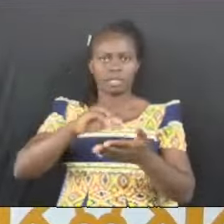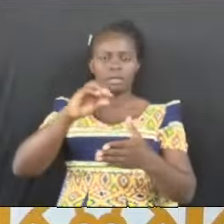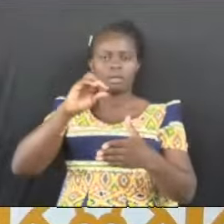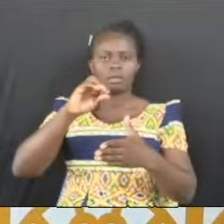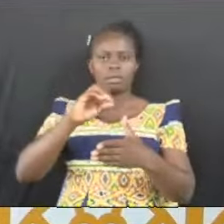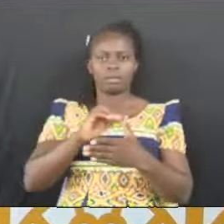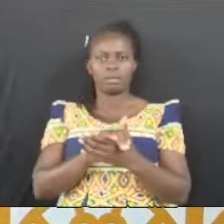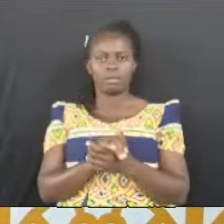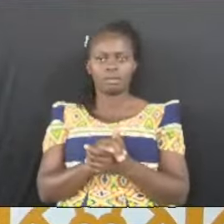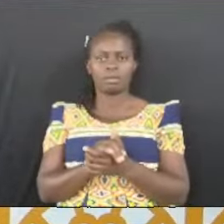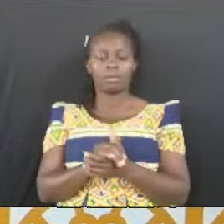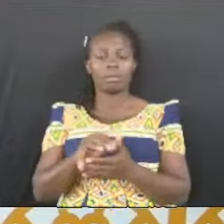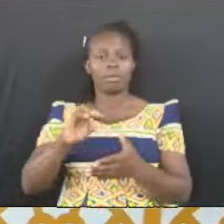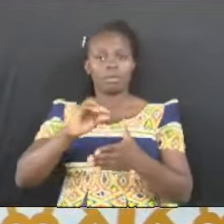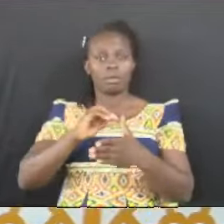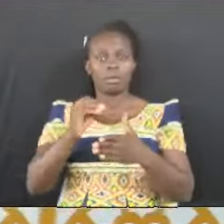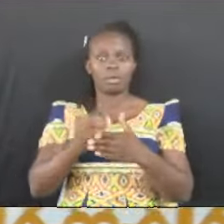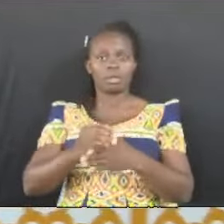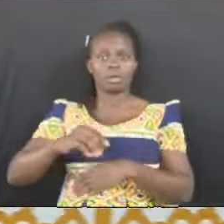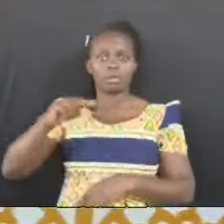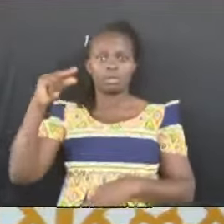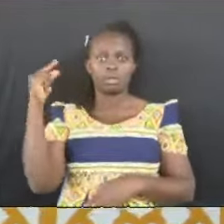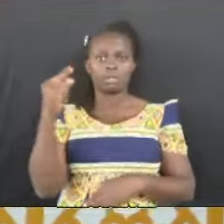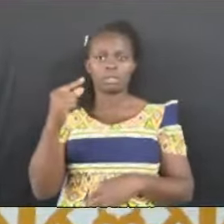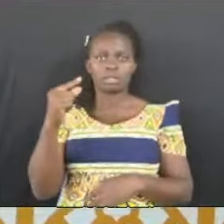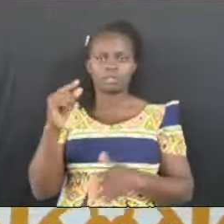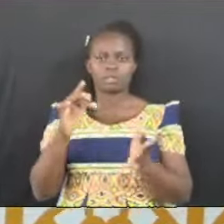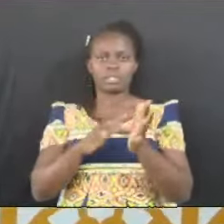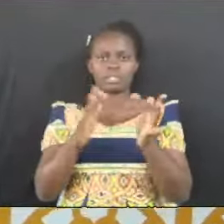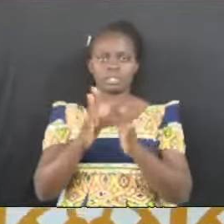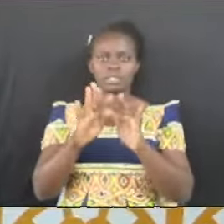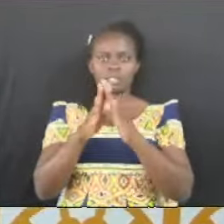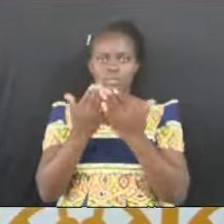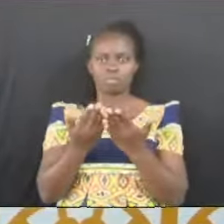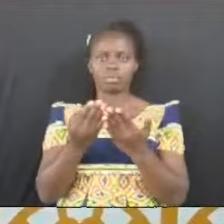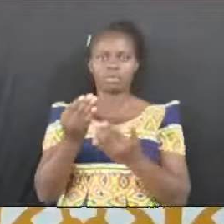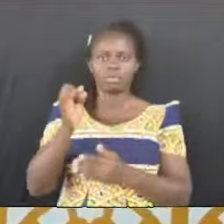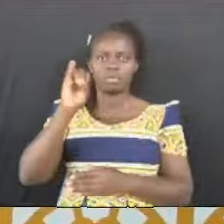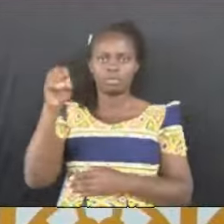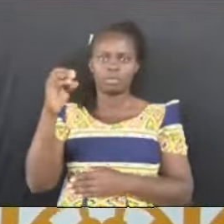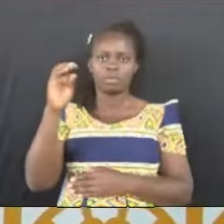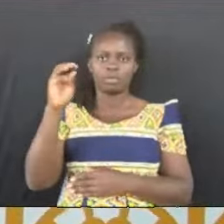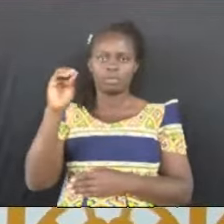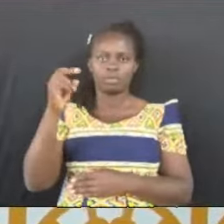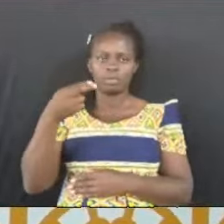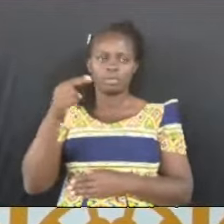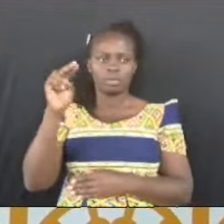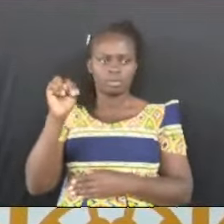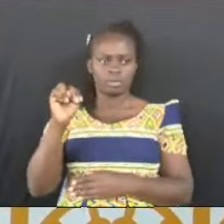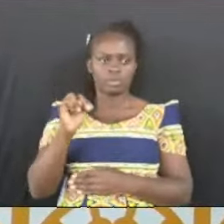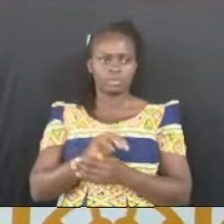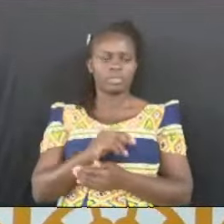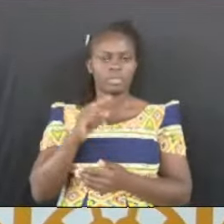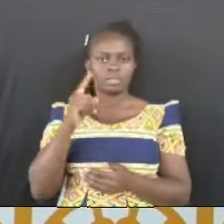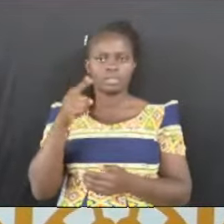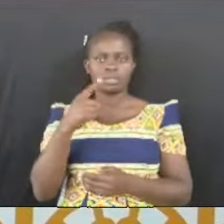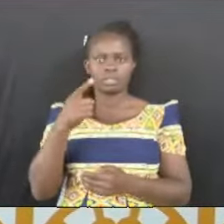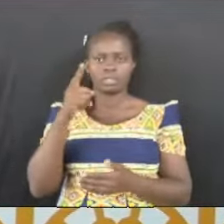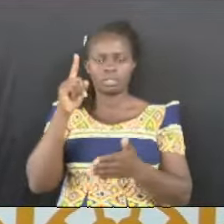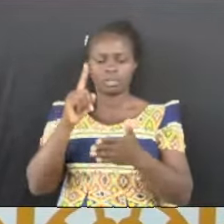John. To those who believe in him, he has given the authority, the power to become what?